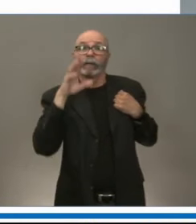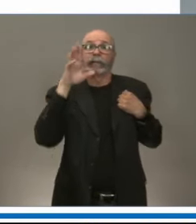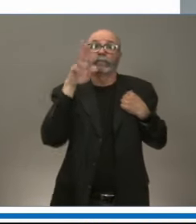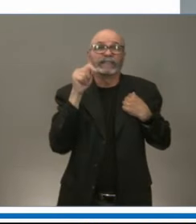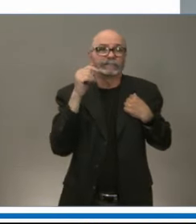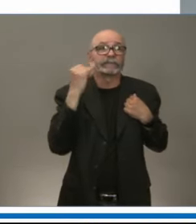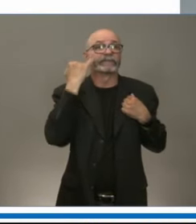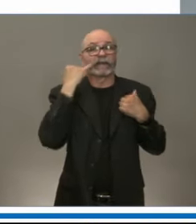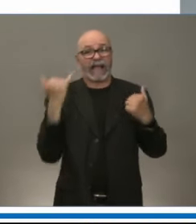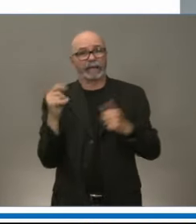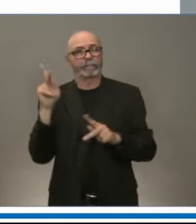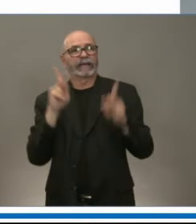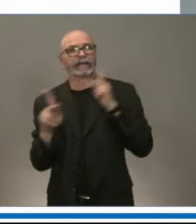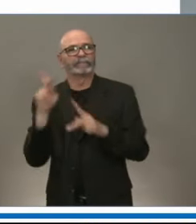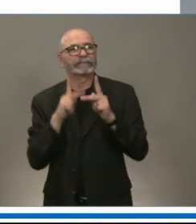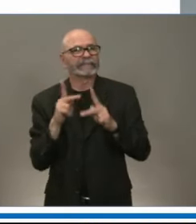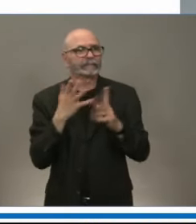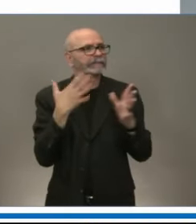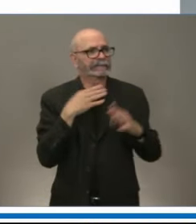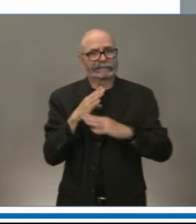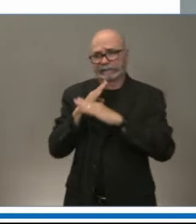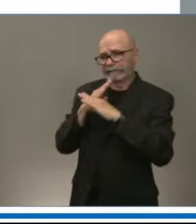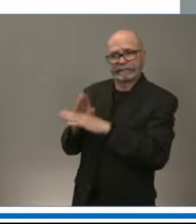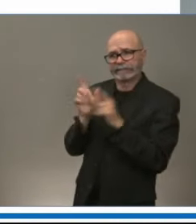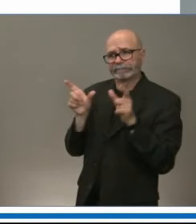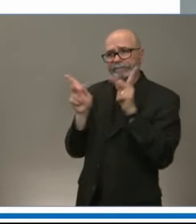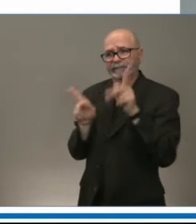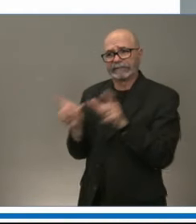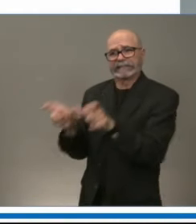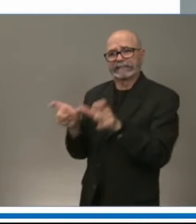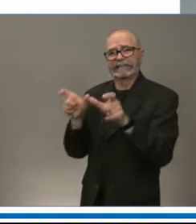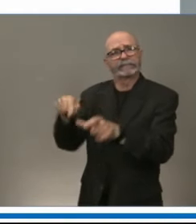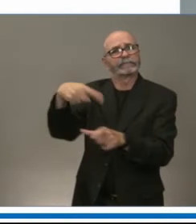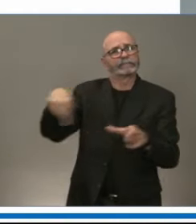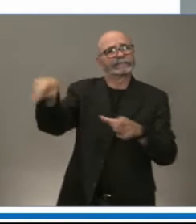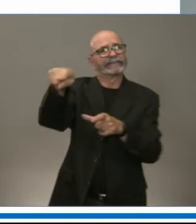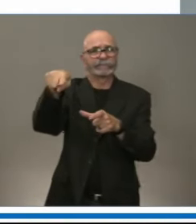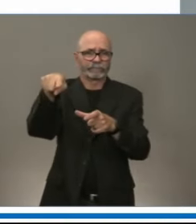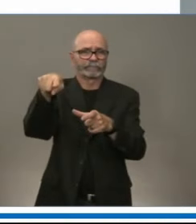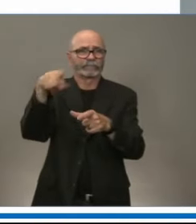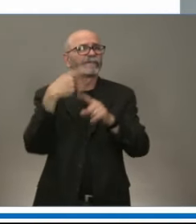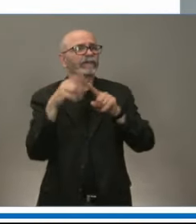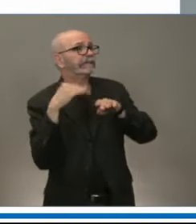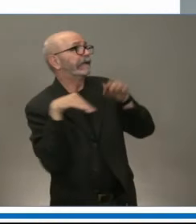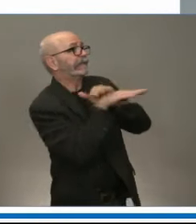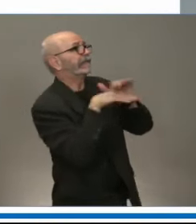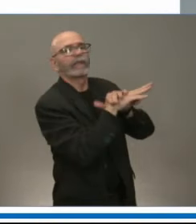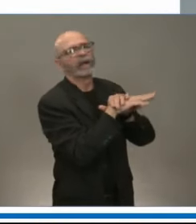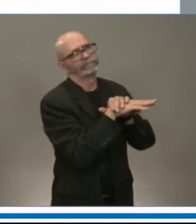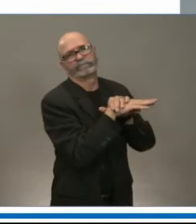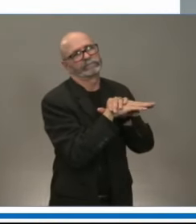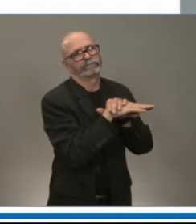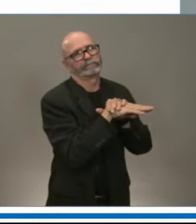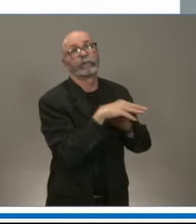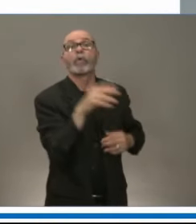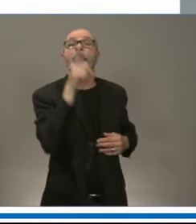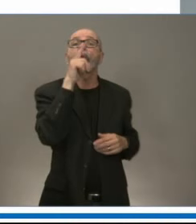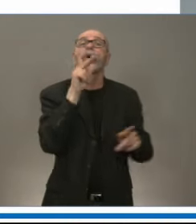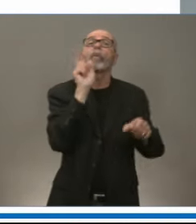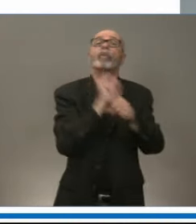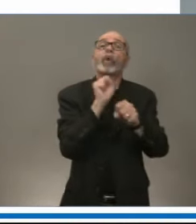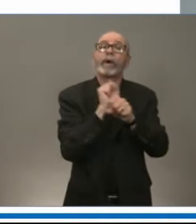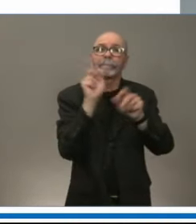out of long-term care facilities. We are now working to make sure even the workers who go in there have appropriate screening, et